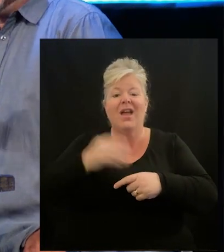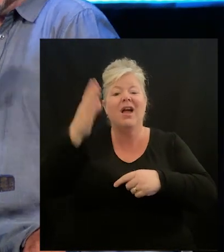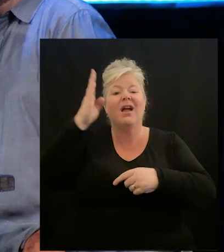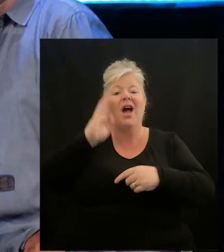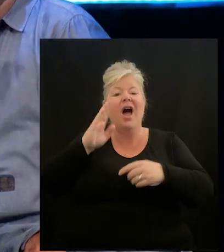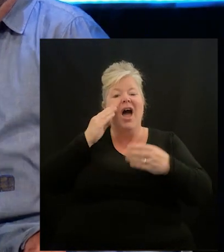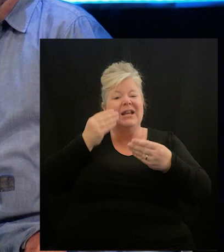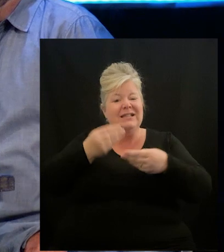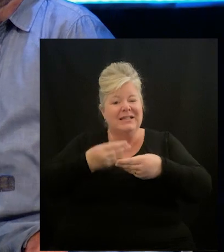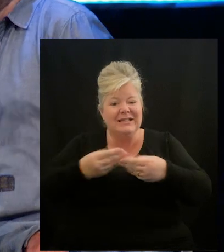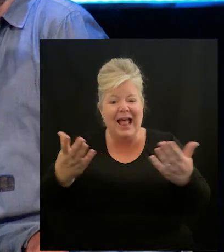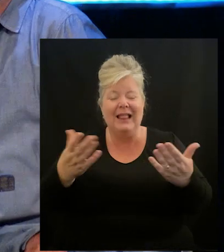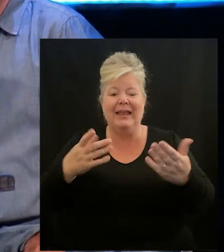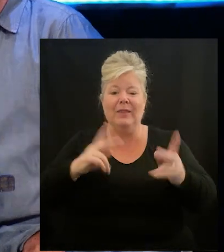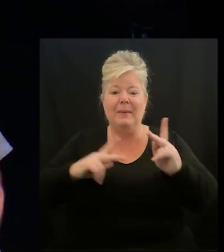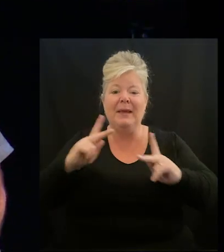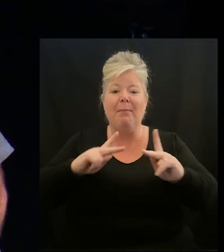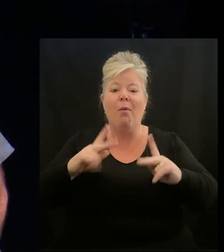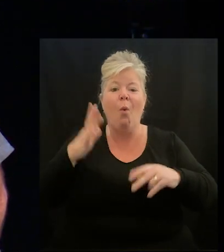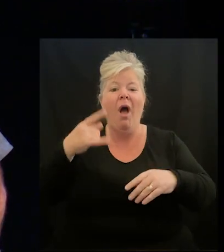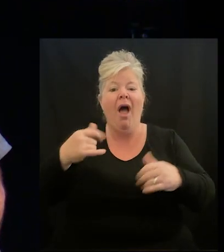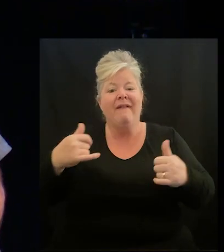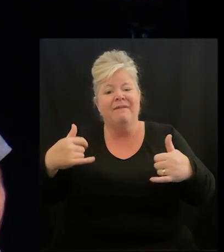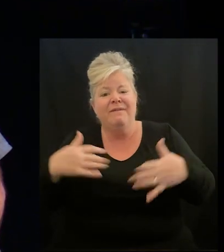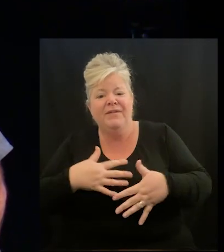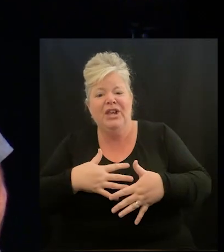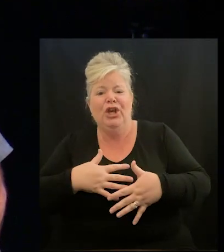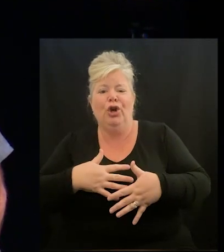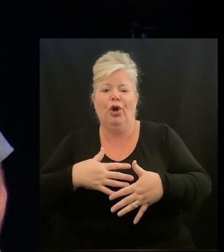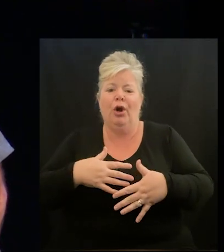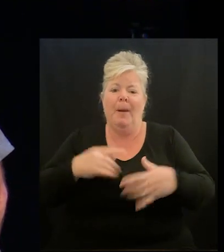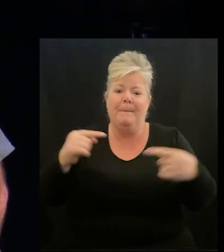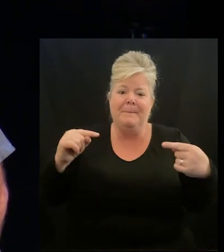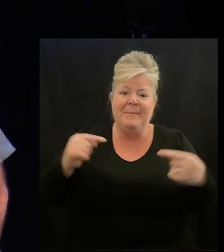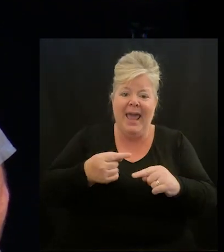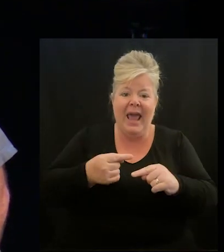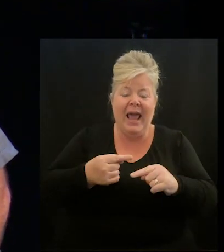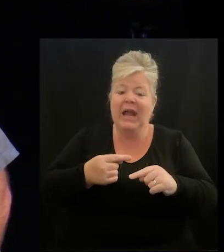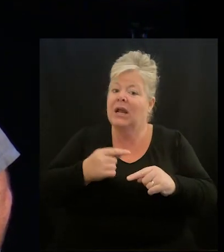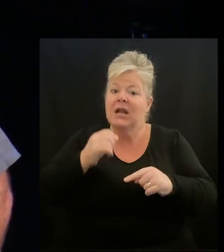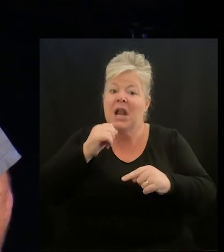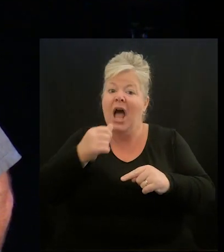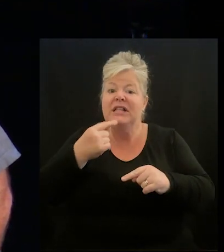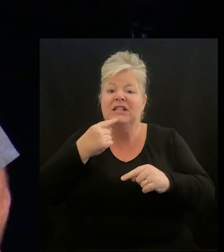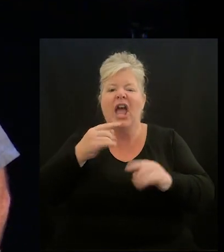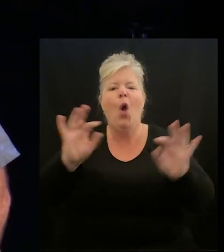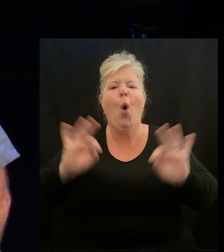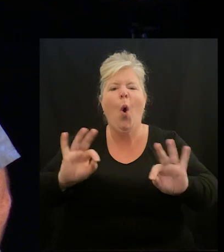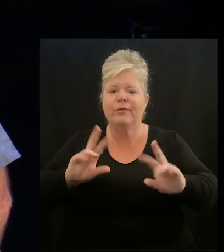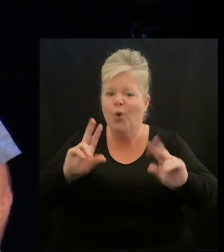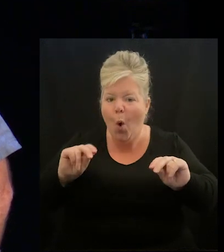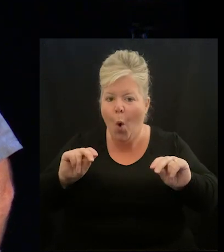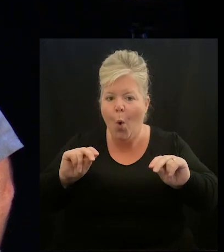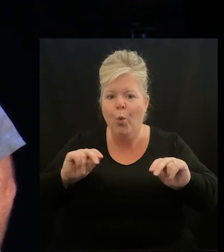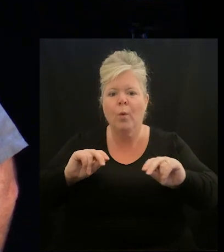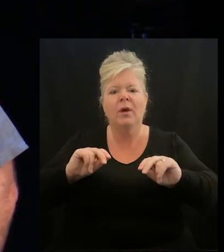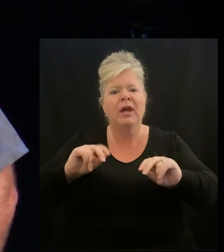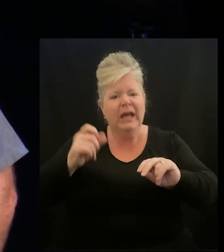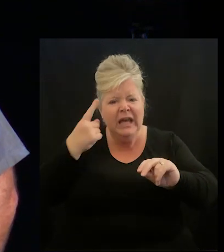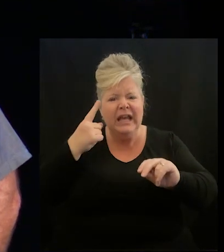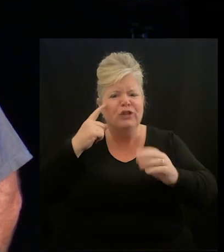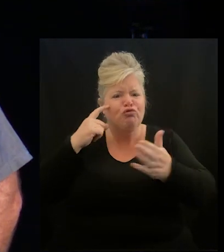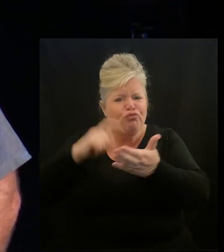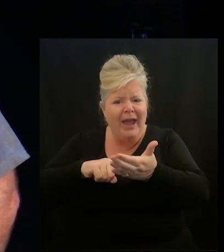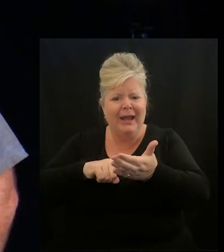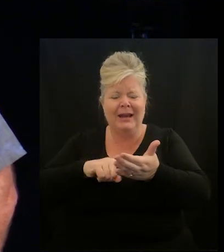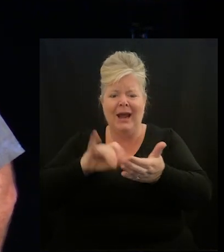fear and the pain of the moment. He's not denying it. He's speaking into the fear and pain of the moment. He's speaking